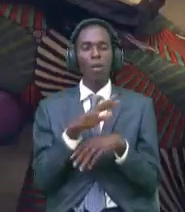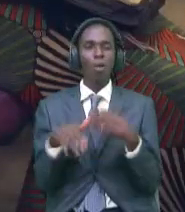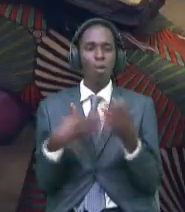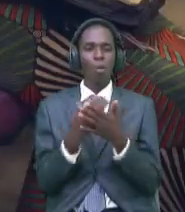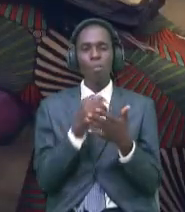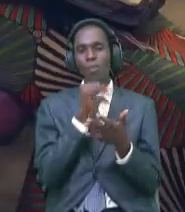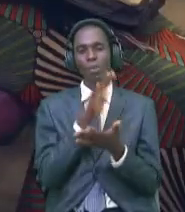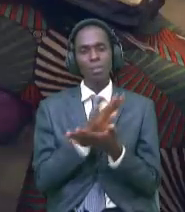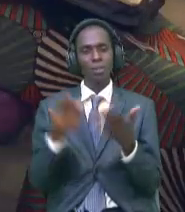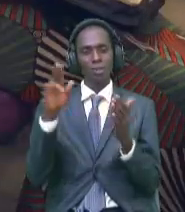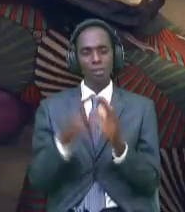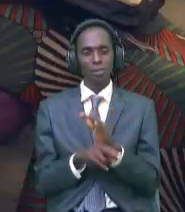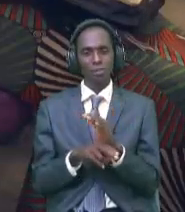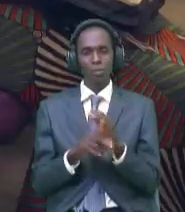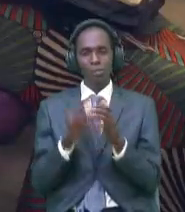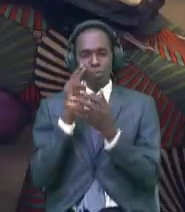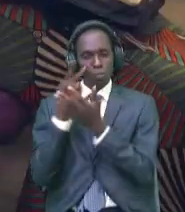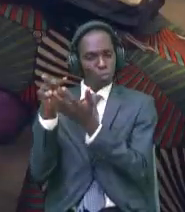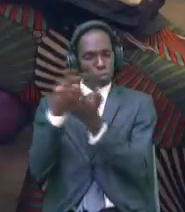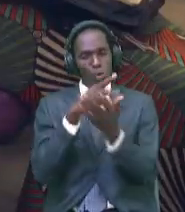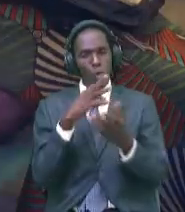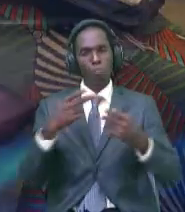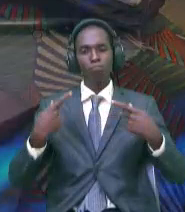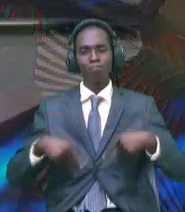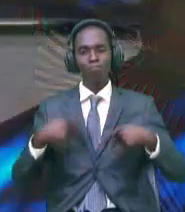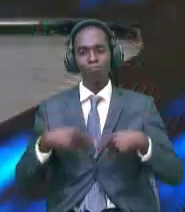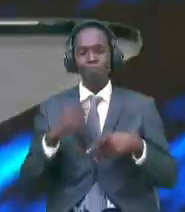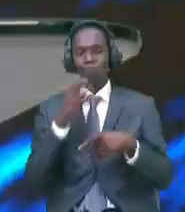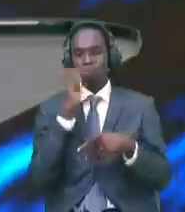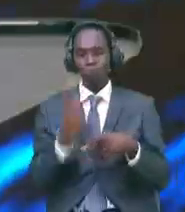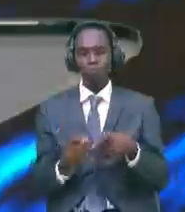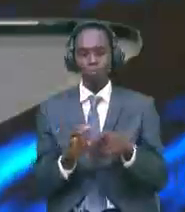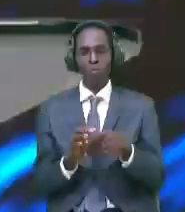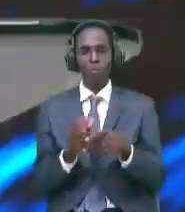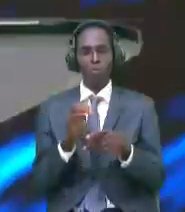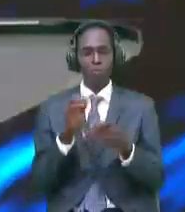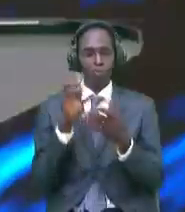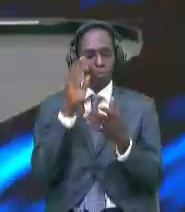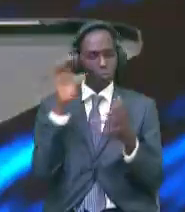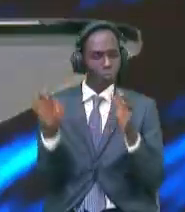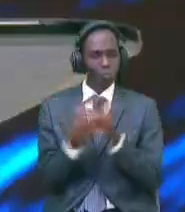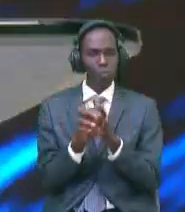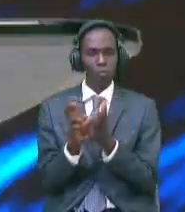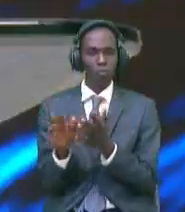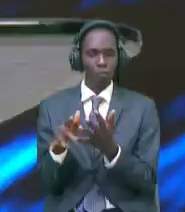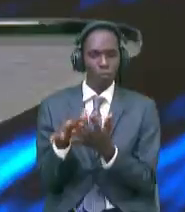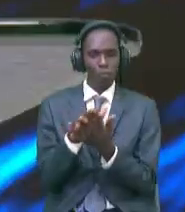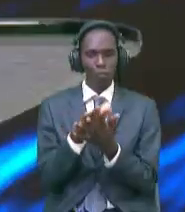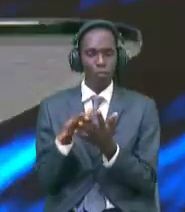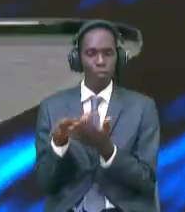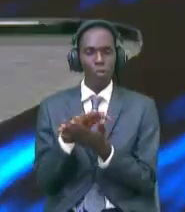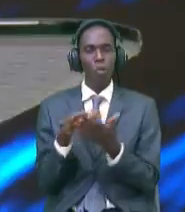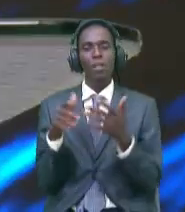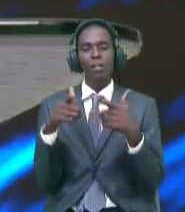uncleanness, pornography, or covetousness, let it not be once